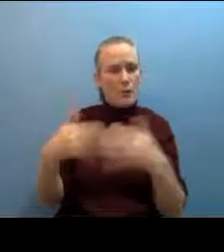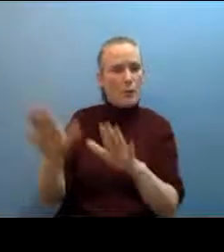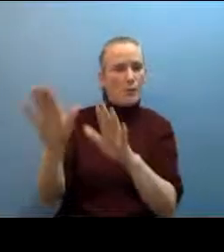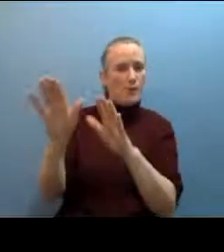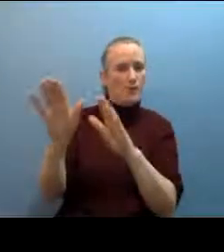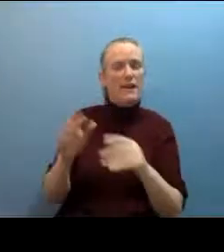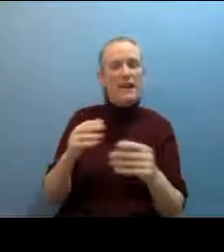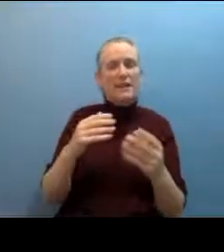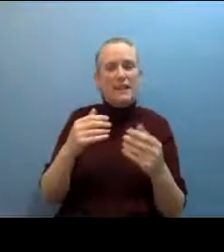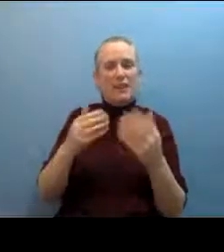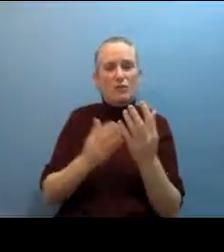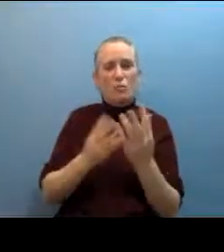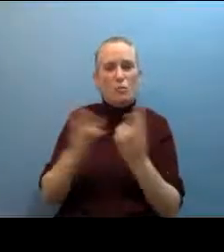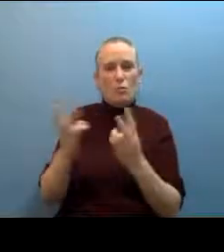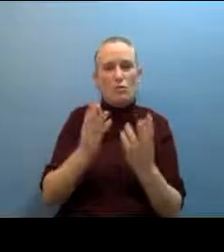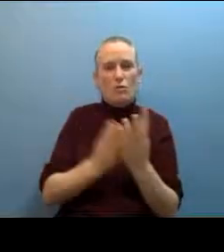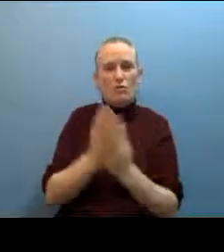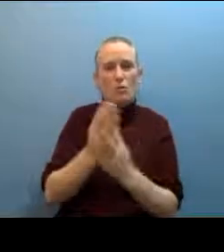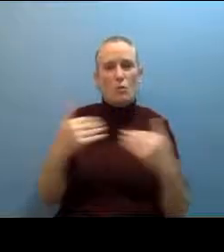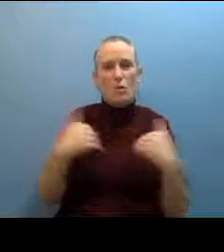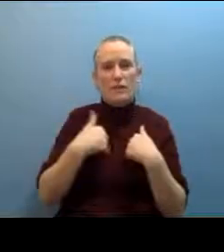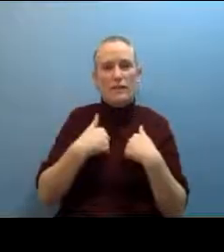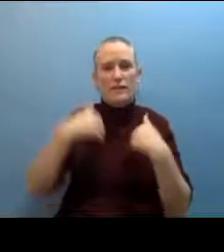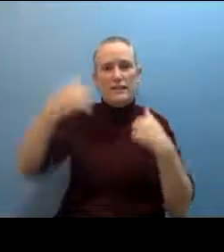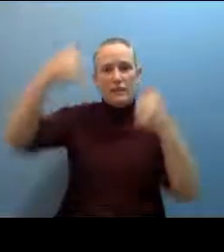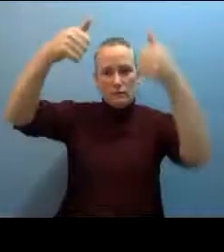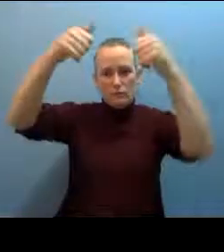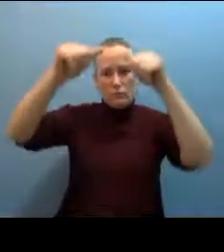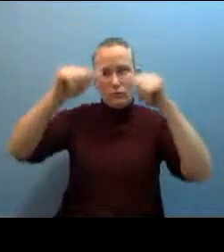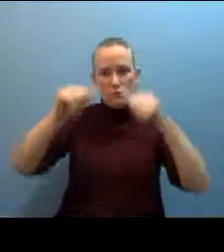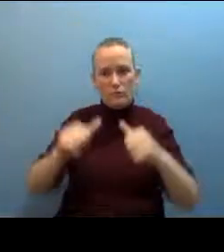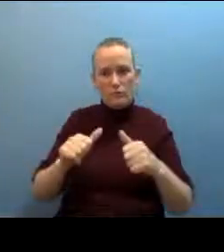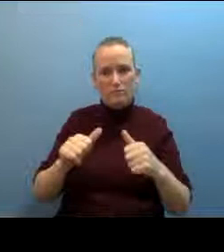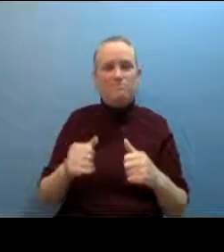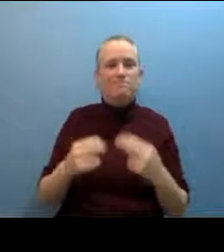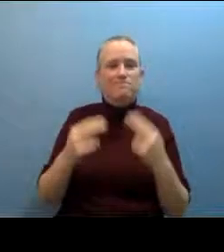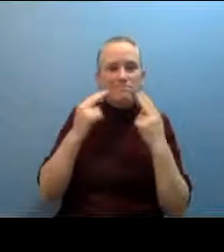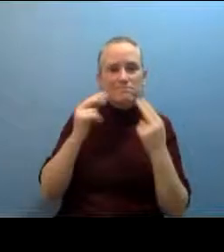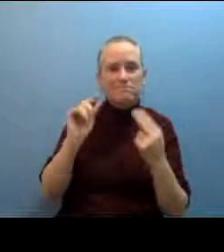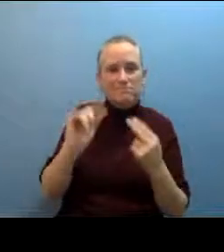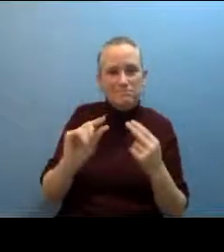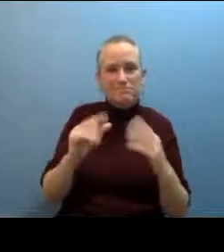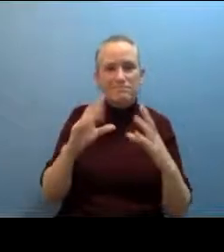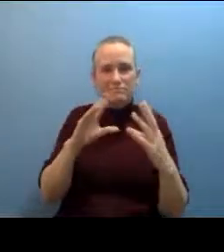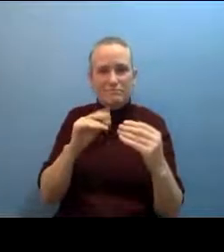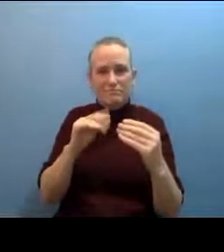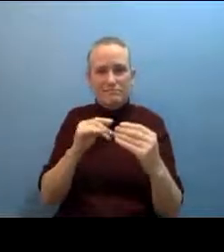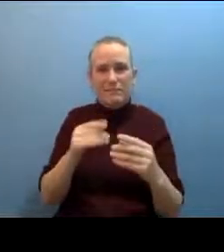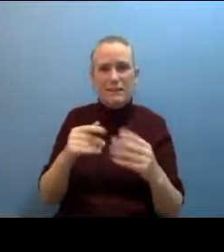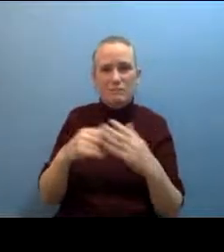quite simplistic, so it would require a little bit of chat around it and figuring out as well.